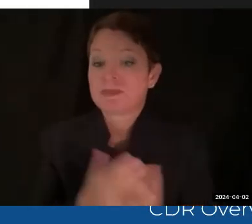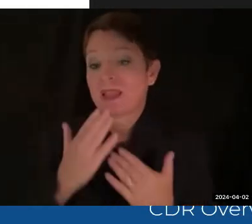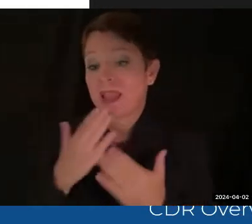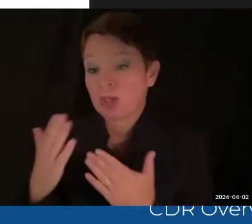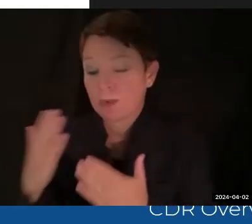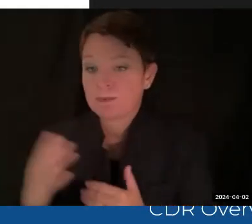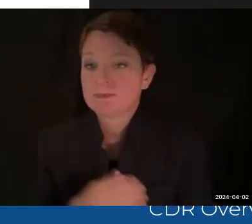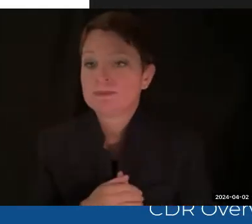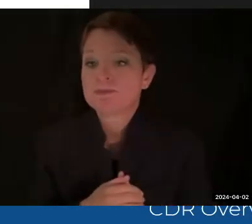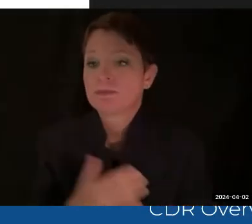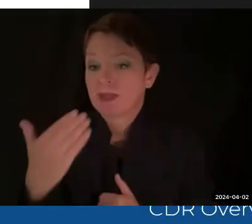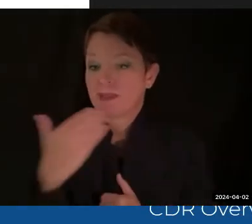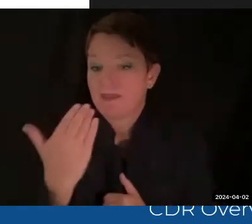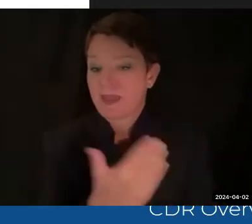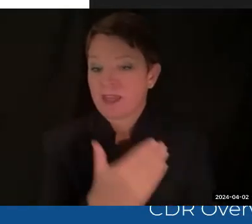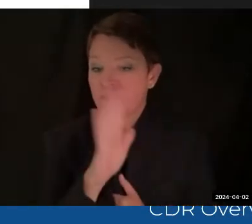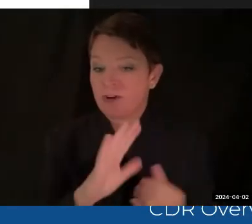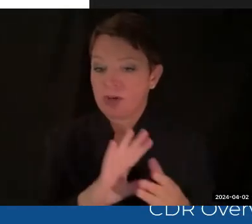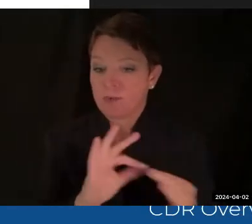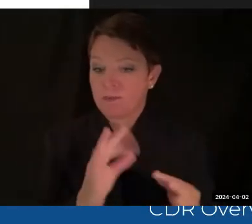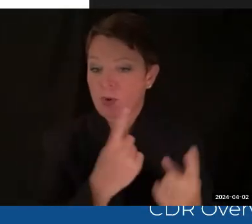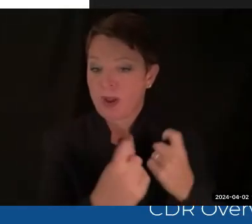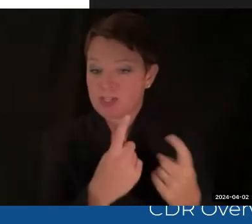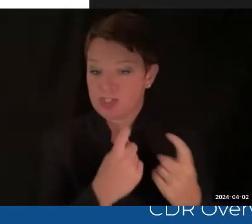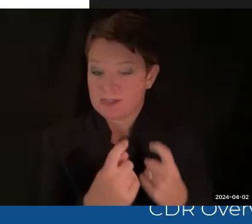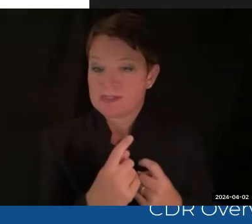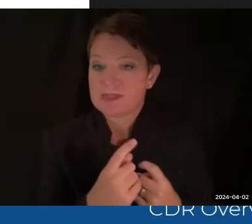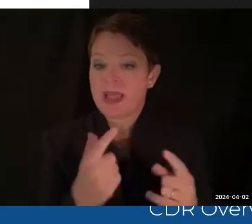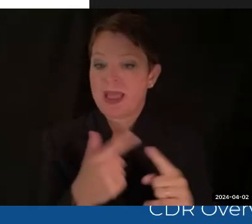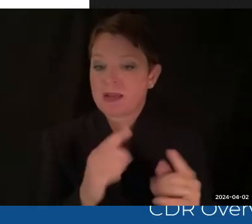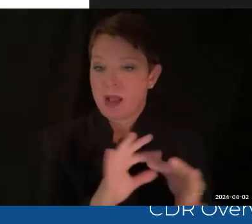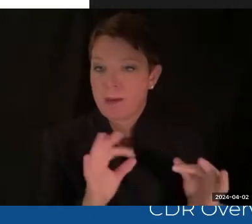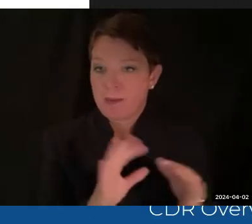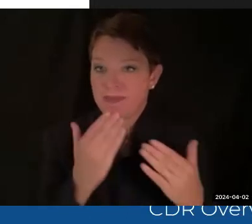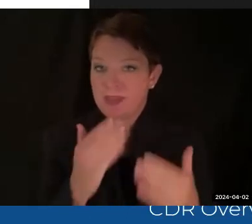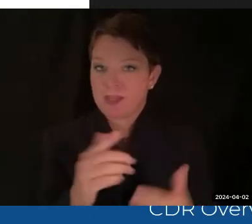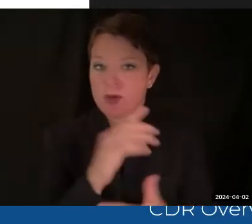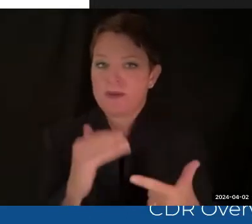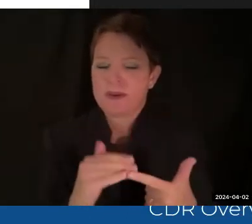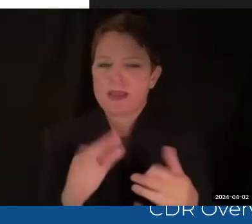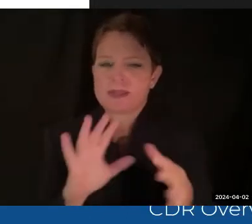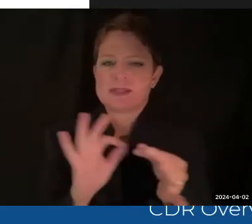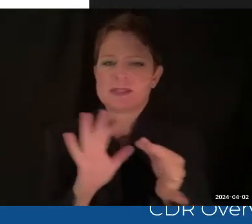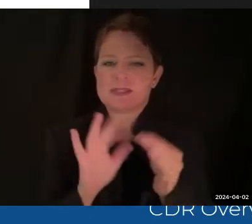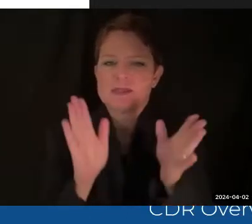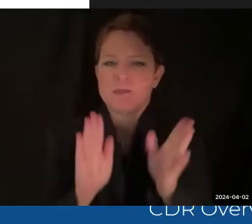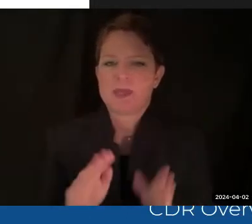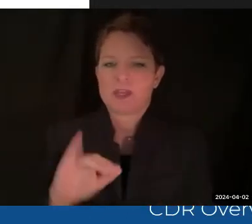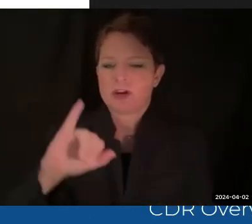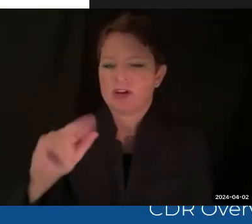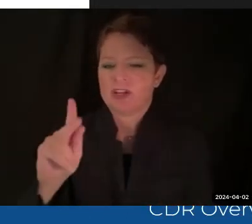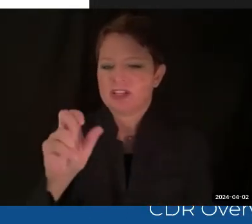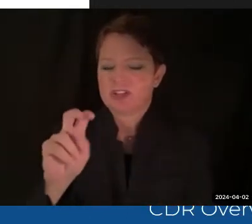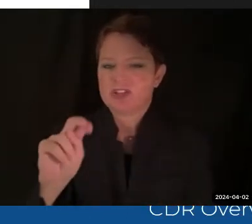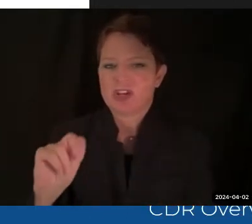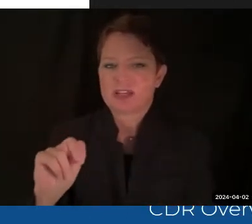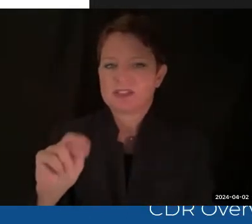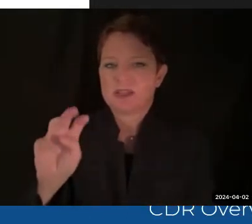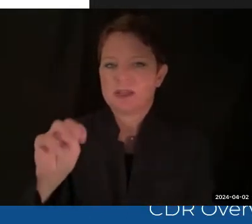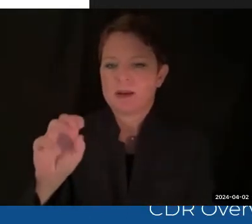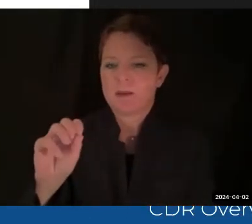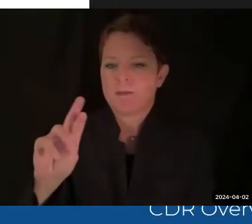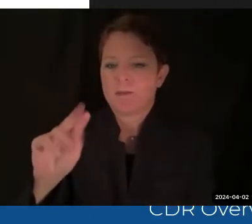you. Thank you for your questions and comments. The next member of the public is Jackson